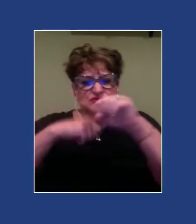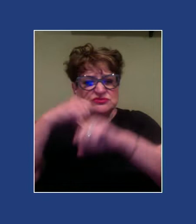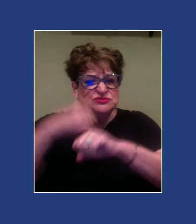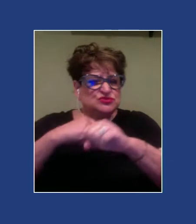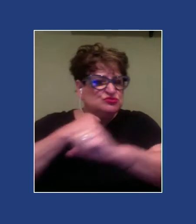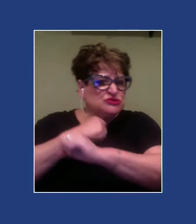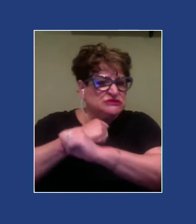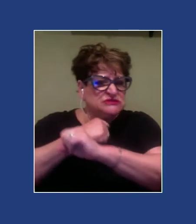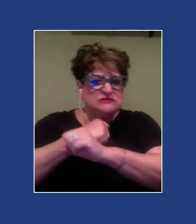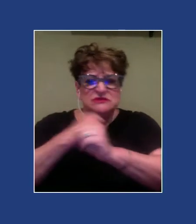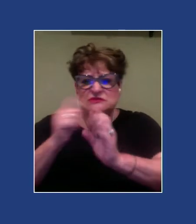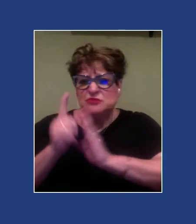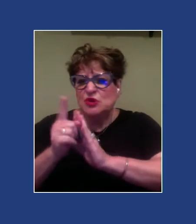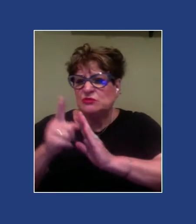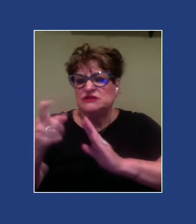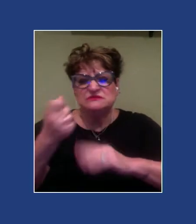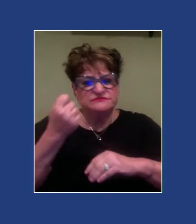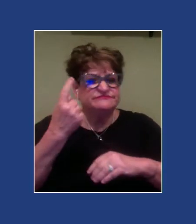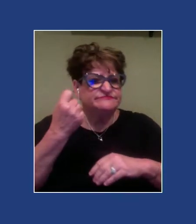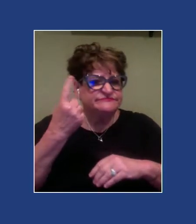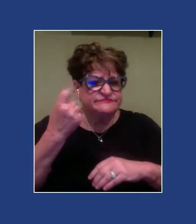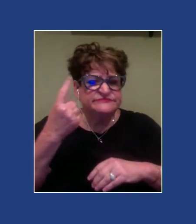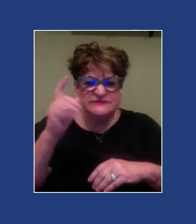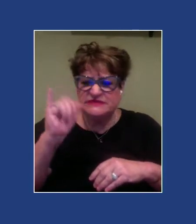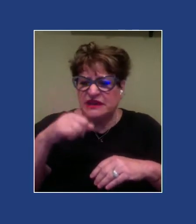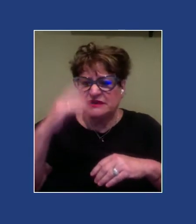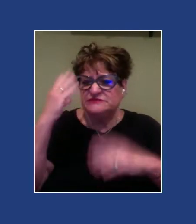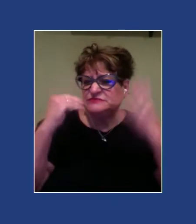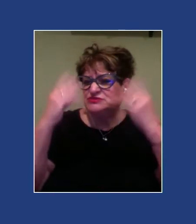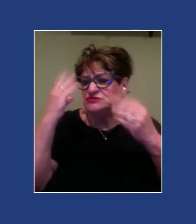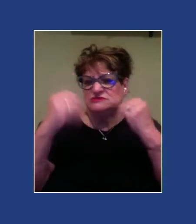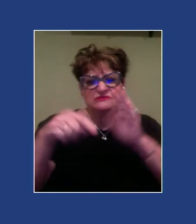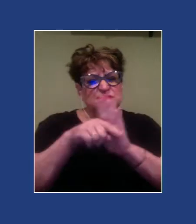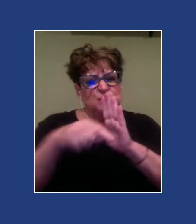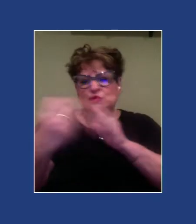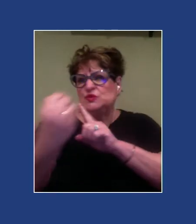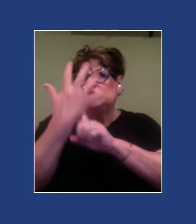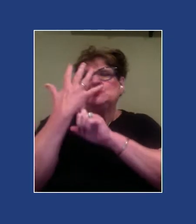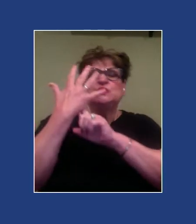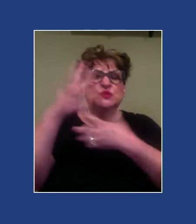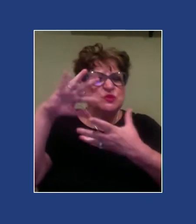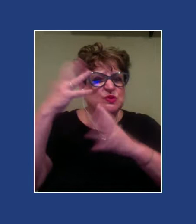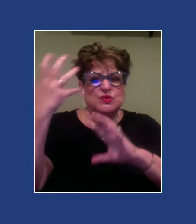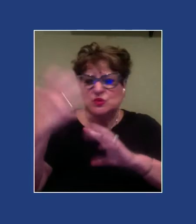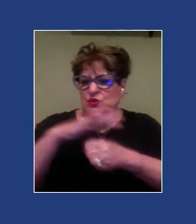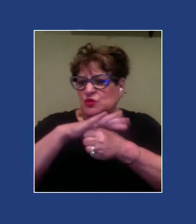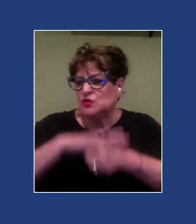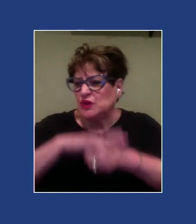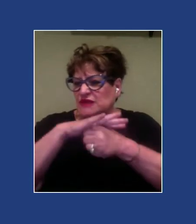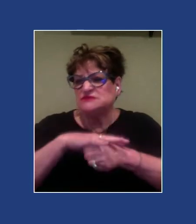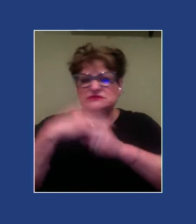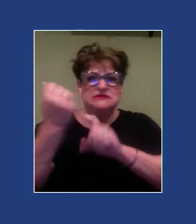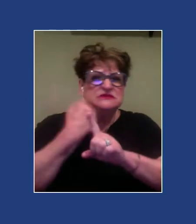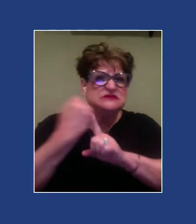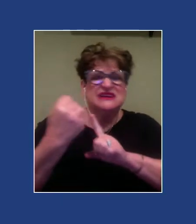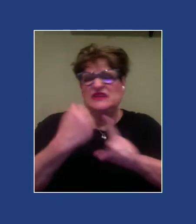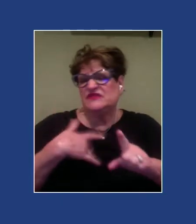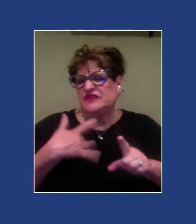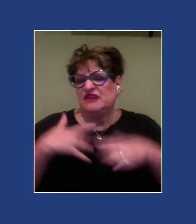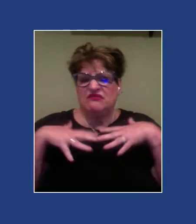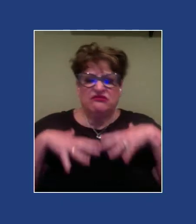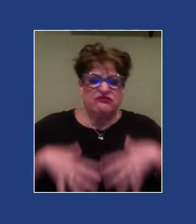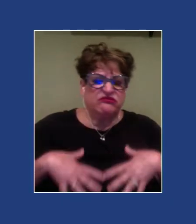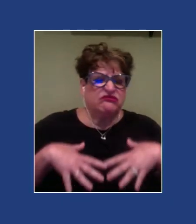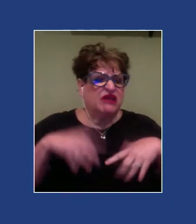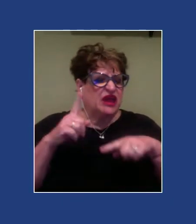moment and understandable given these developmental experiences, but are actually perpetuating distress, like believing it's never going to get better, nobody can be